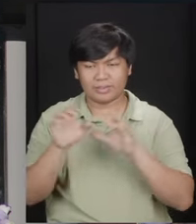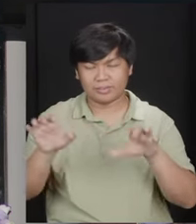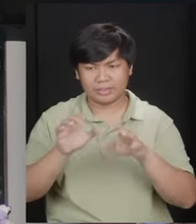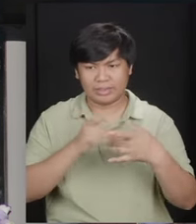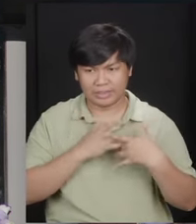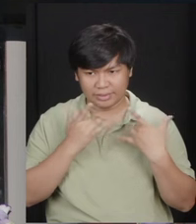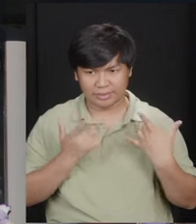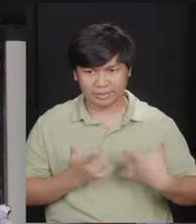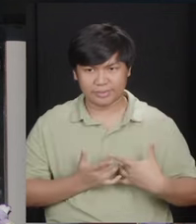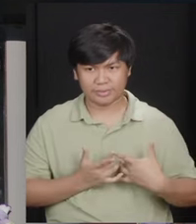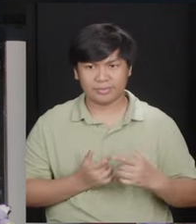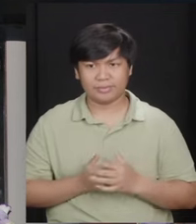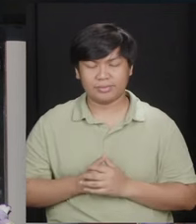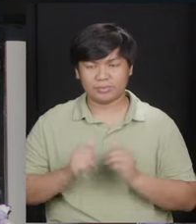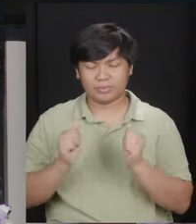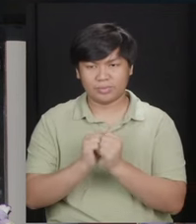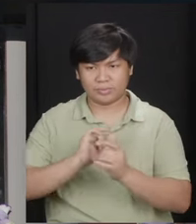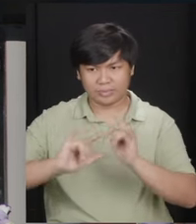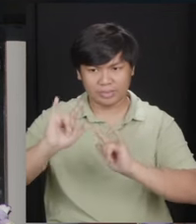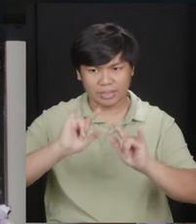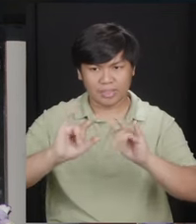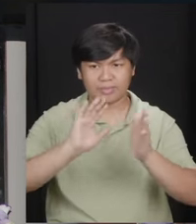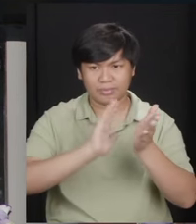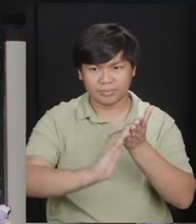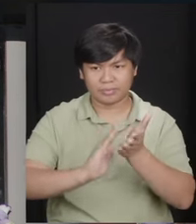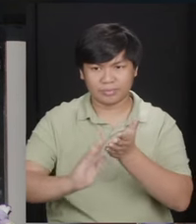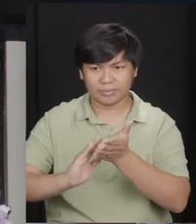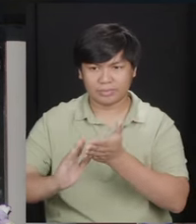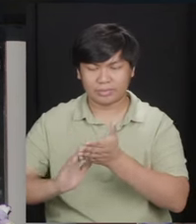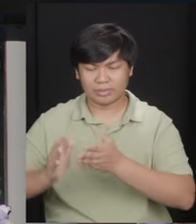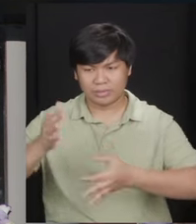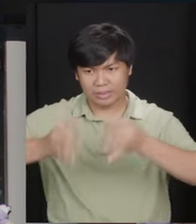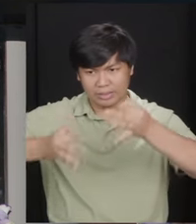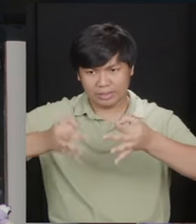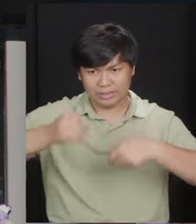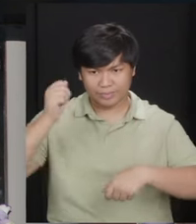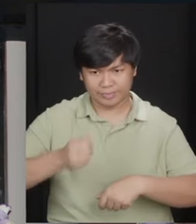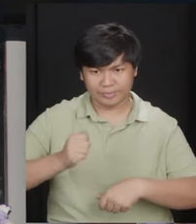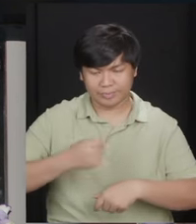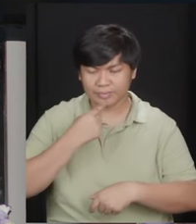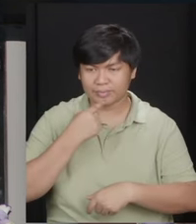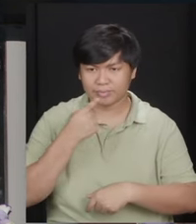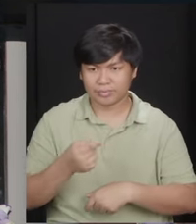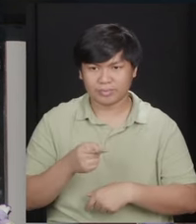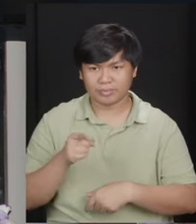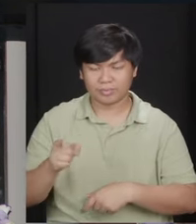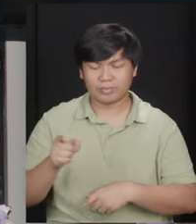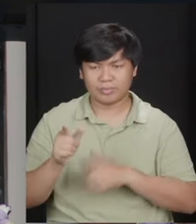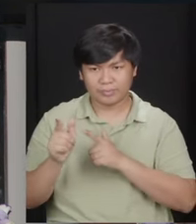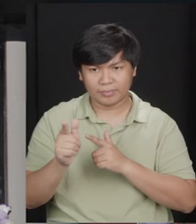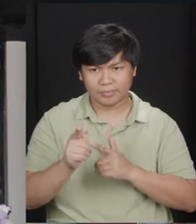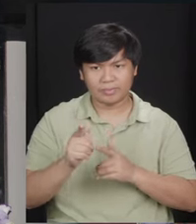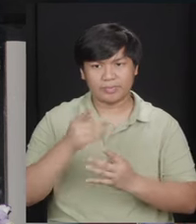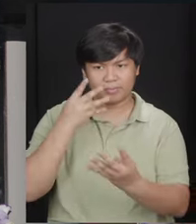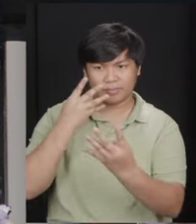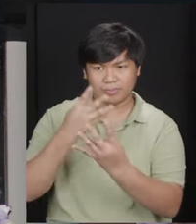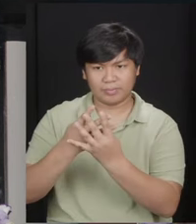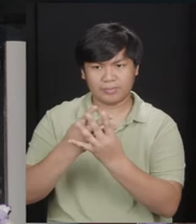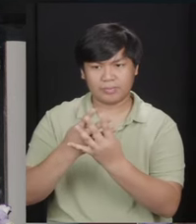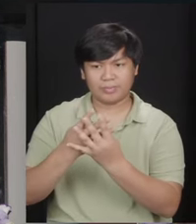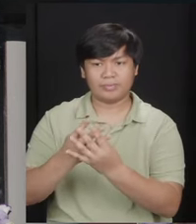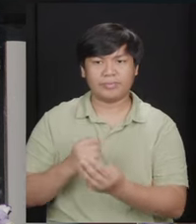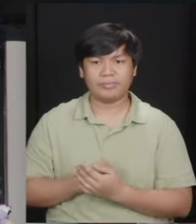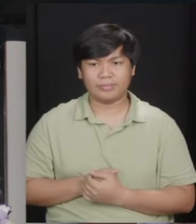heart with love and forgiveness. When the judge finally pronounced a sentence against the gang members of jail